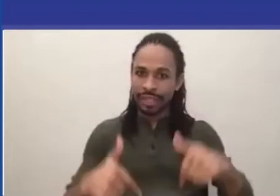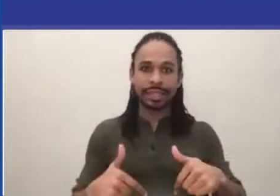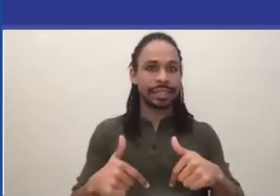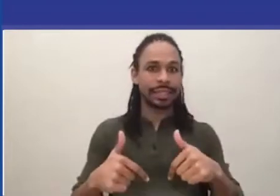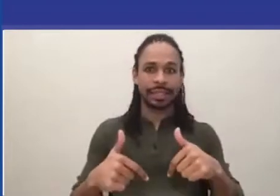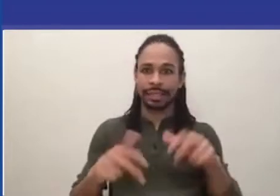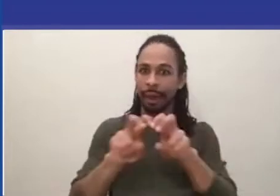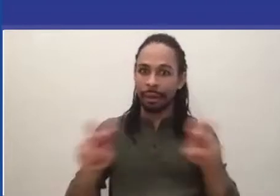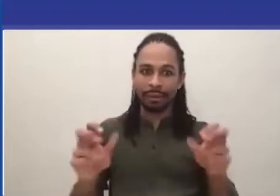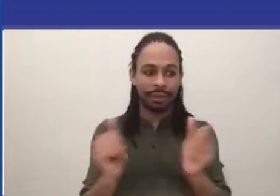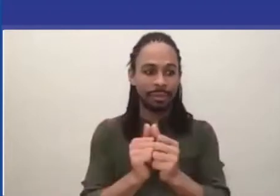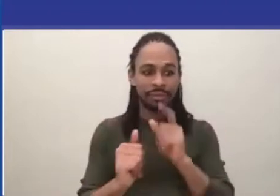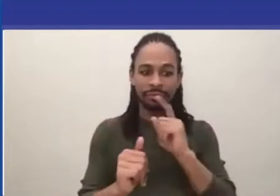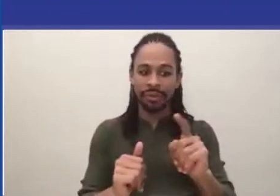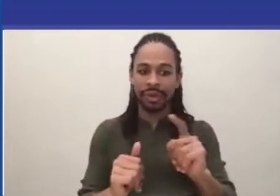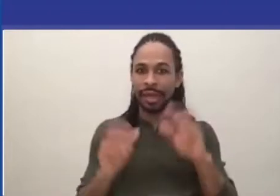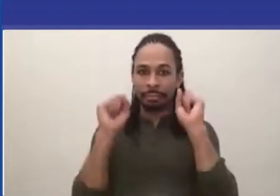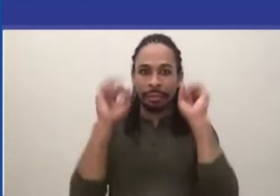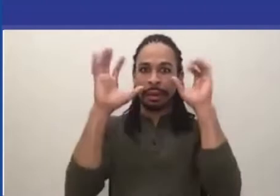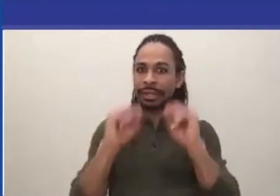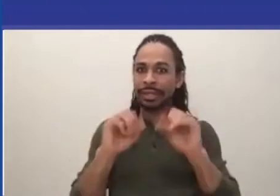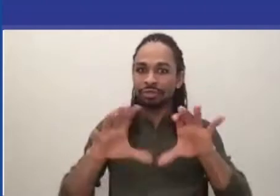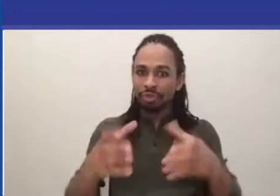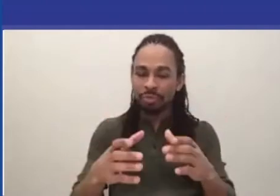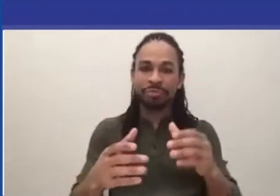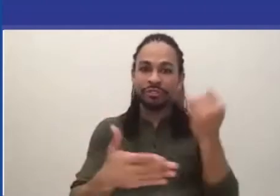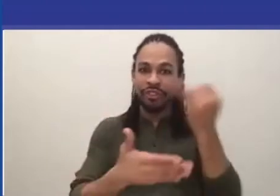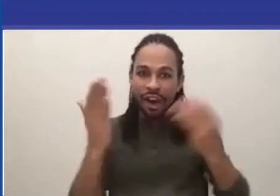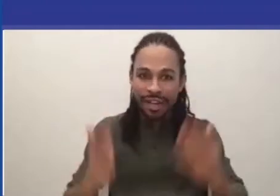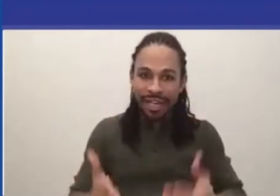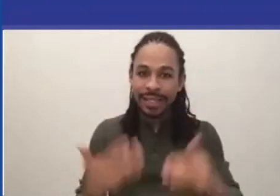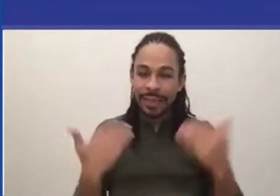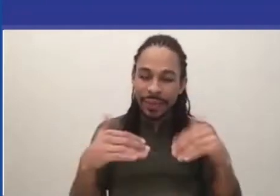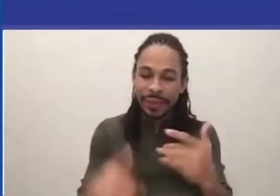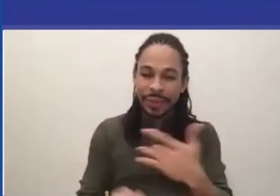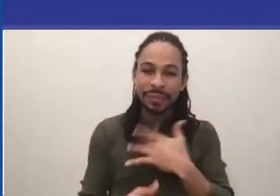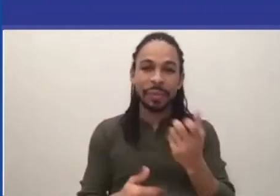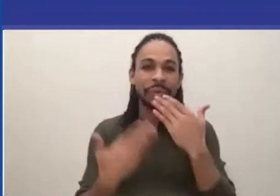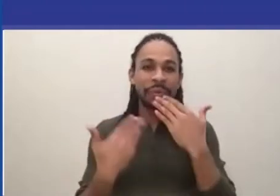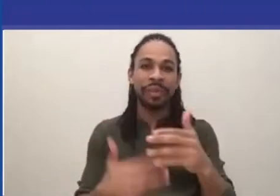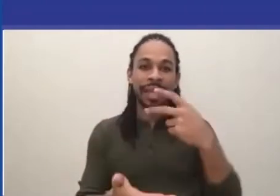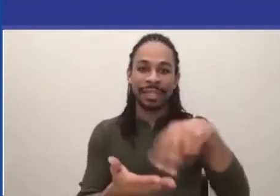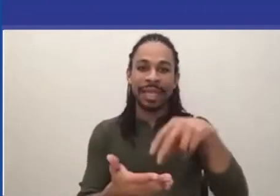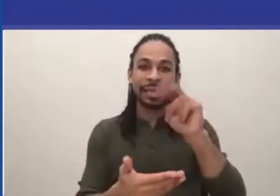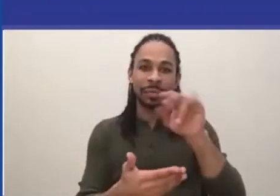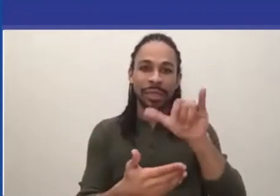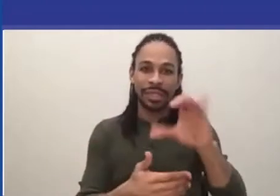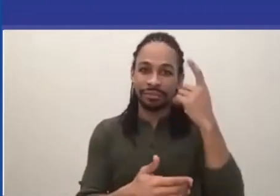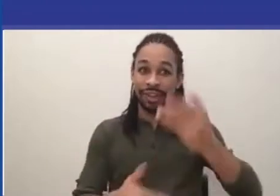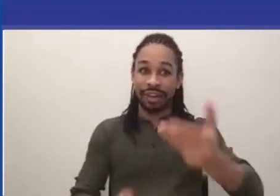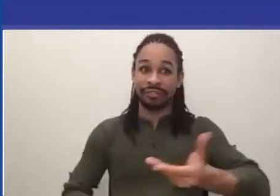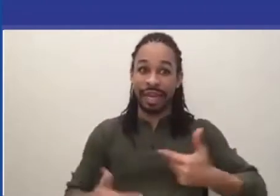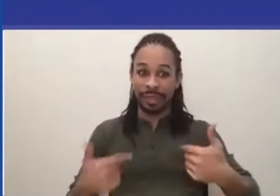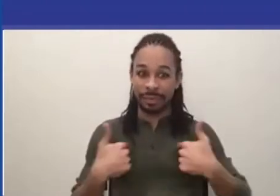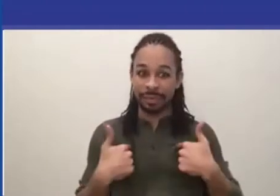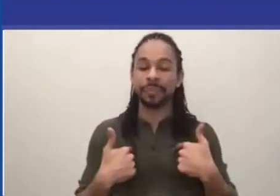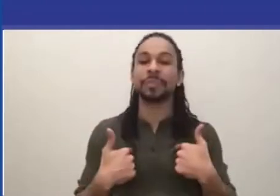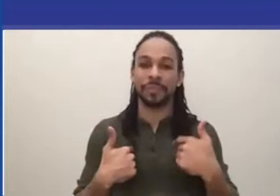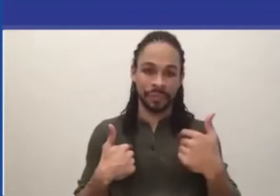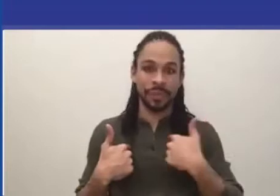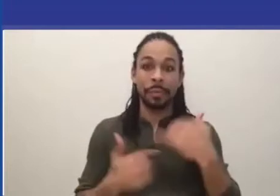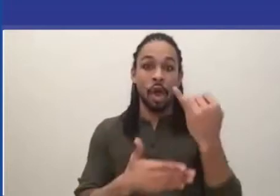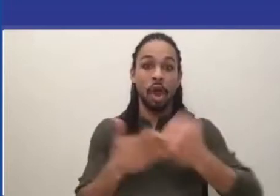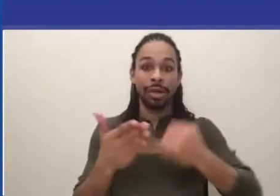Dance NYC for inviting me. I am the artistic director of Dunia Dance and Drum Company. We're based in